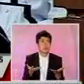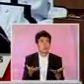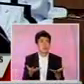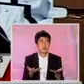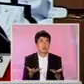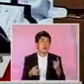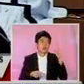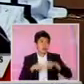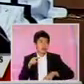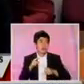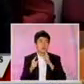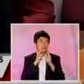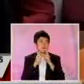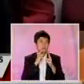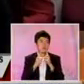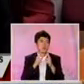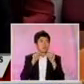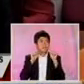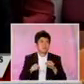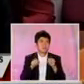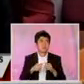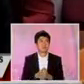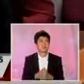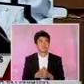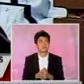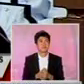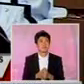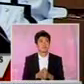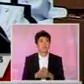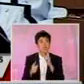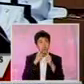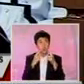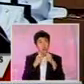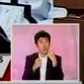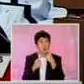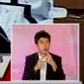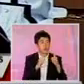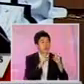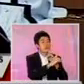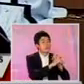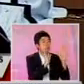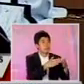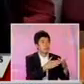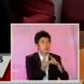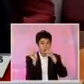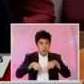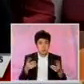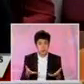not able to confer with them? I was not able to talk to them at length. Did you talk to any member of the defense panel before you came